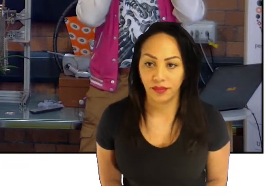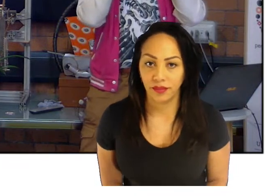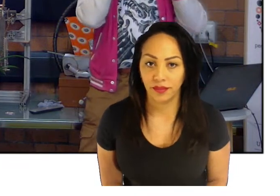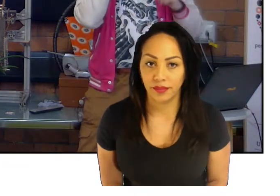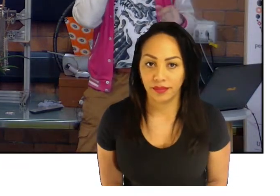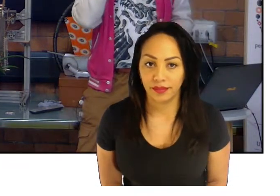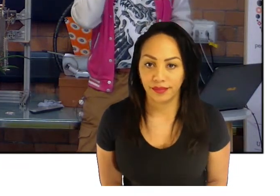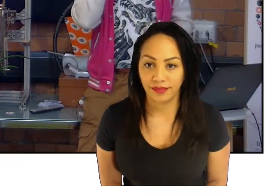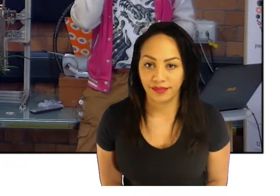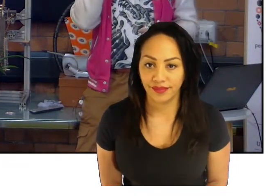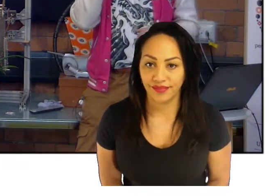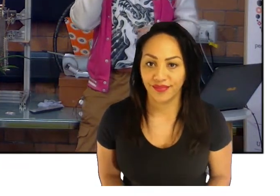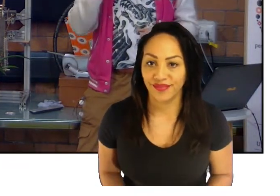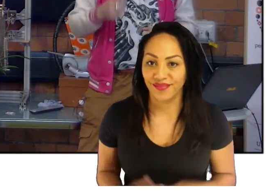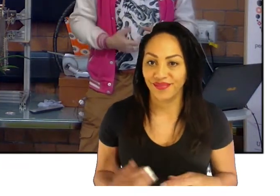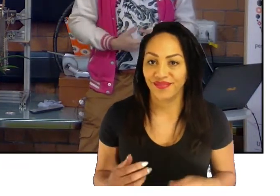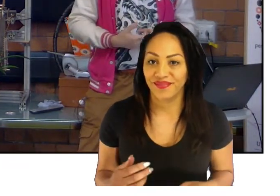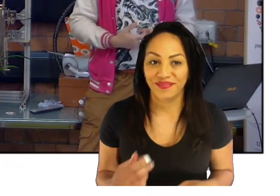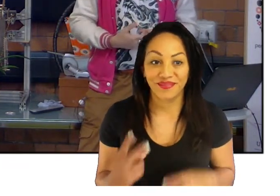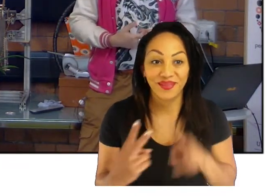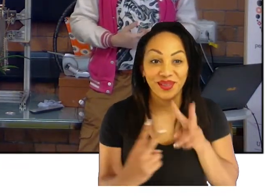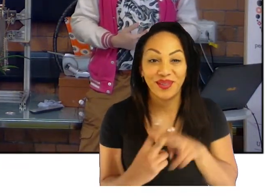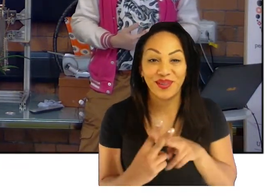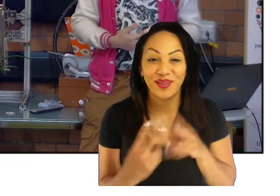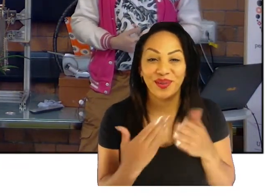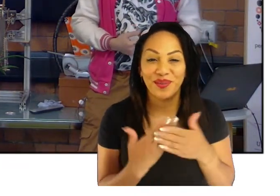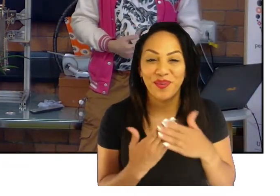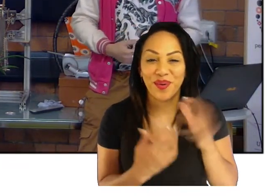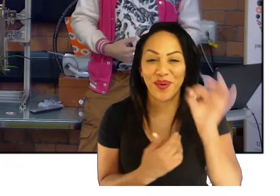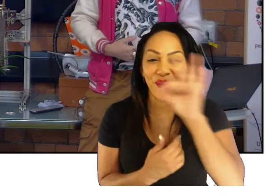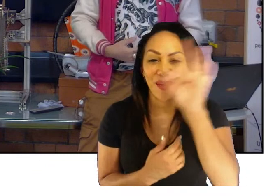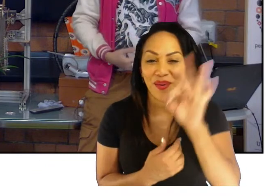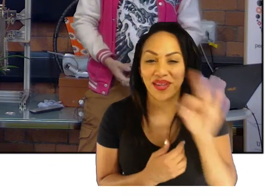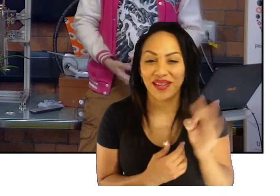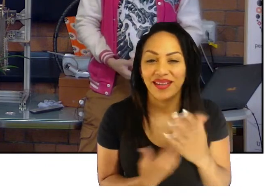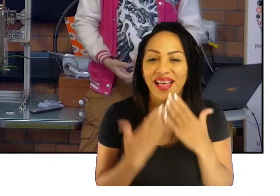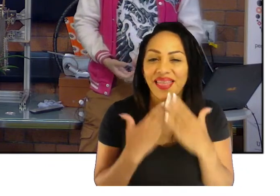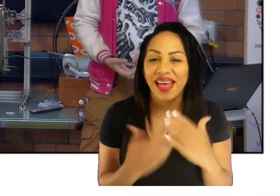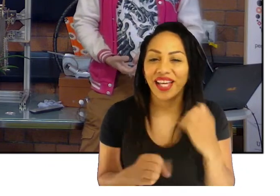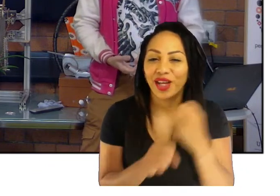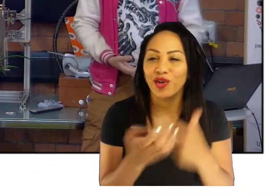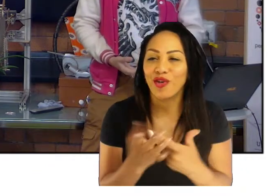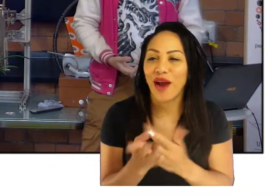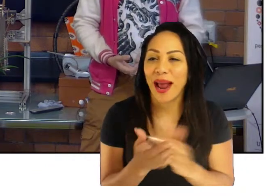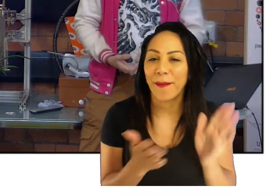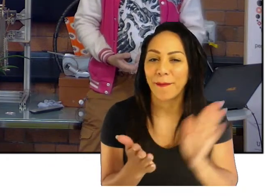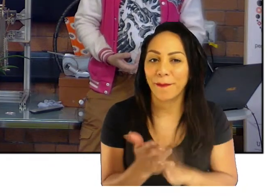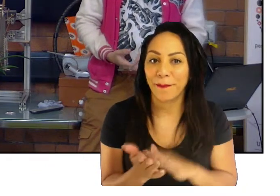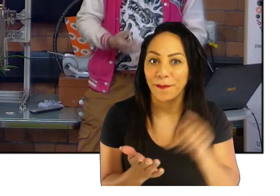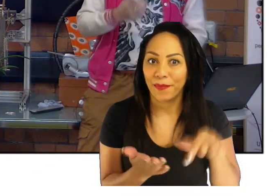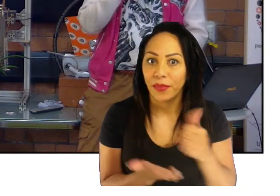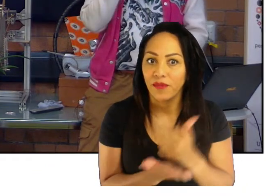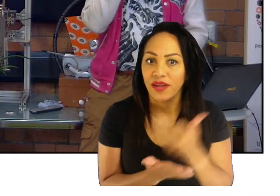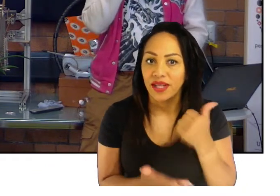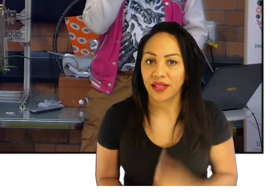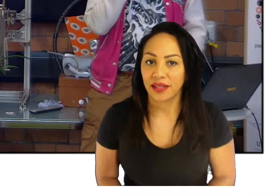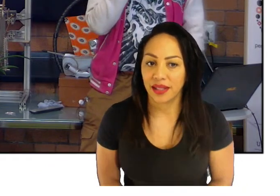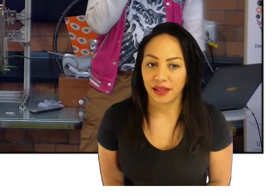Great, so go here first and then there. First of all, thanks, Graham. That was fantastic. So it seems like you're sort